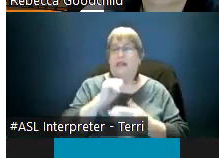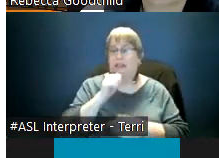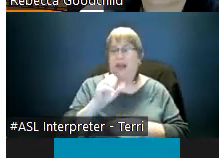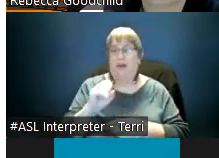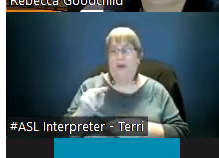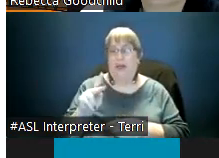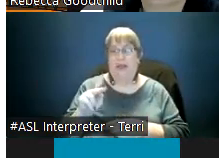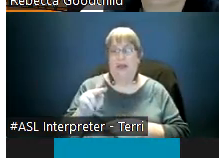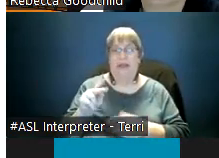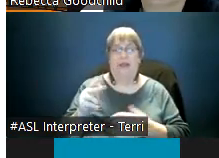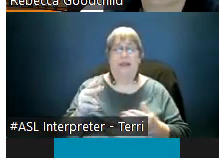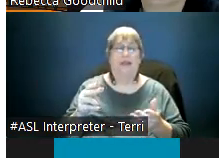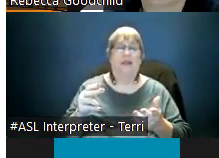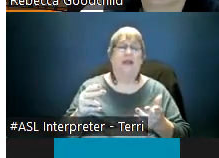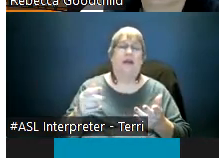For